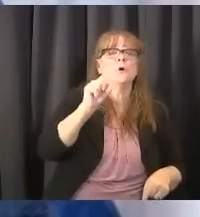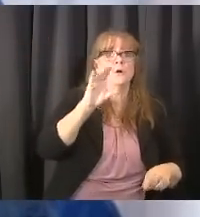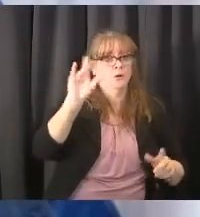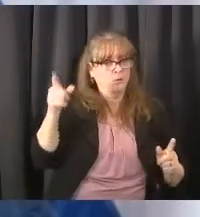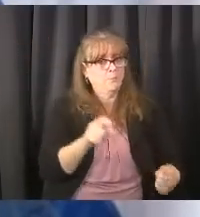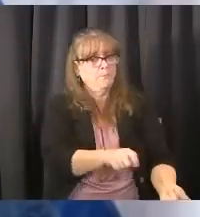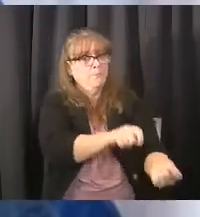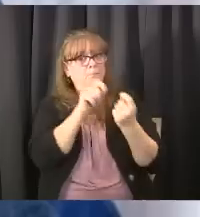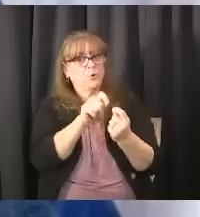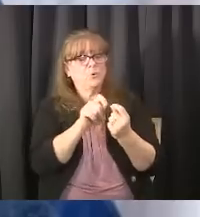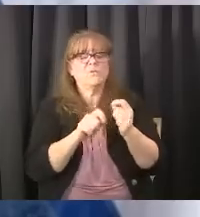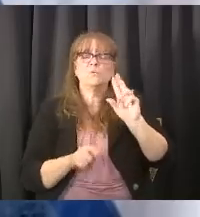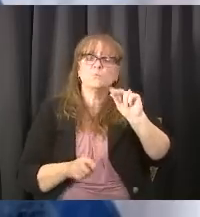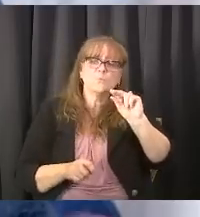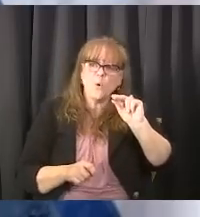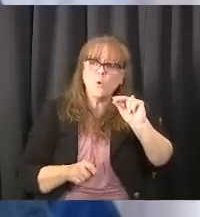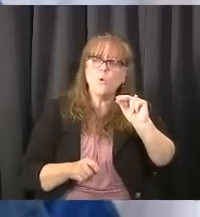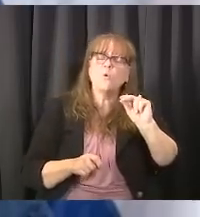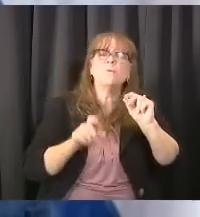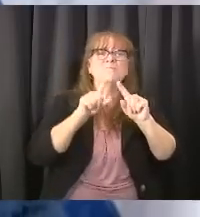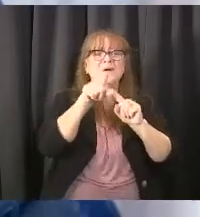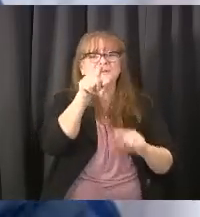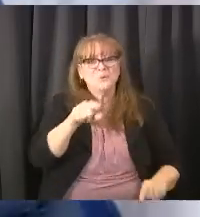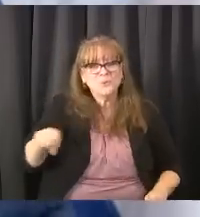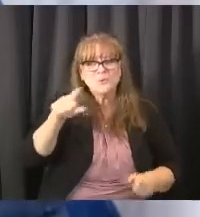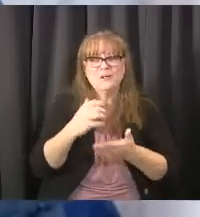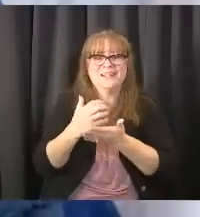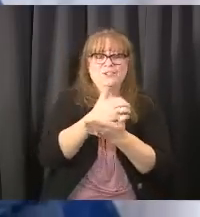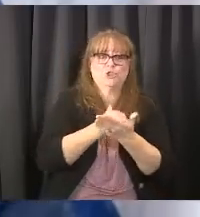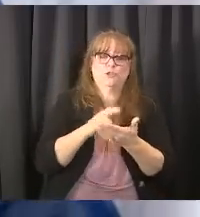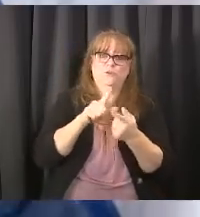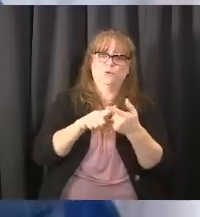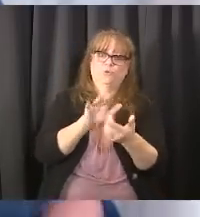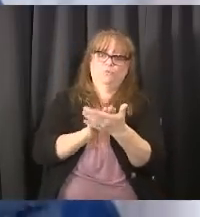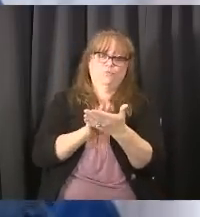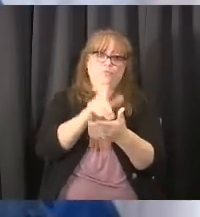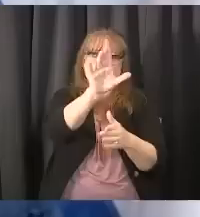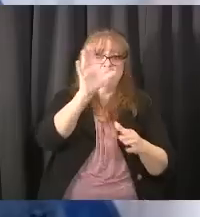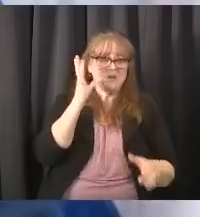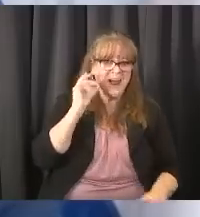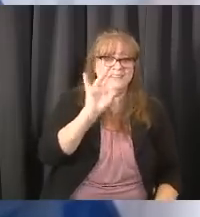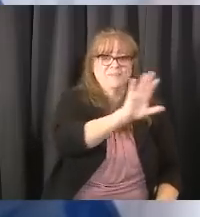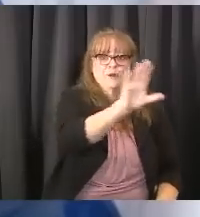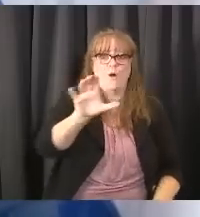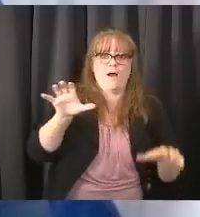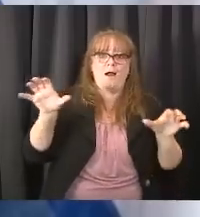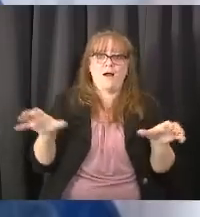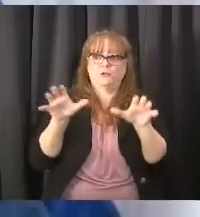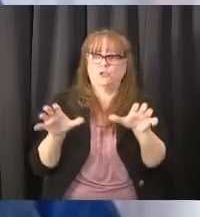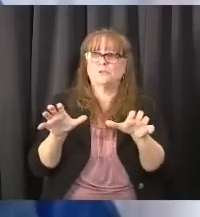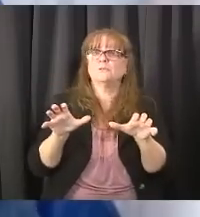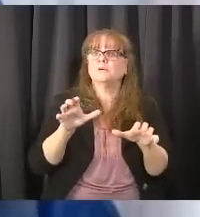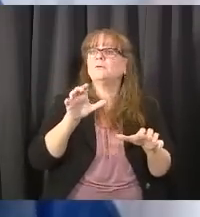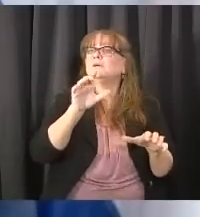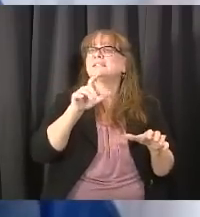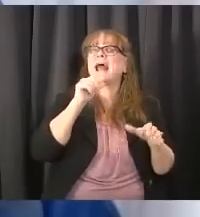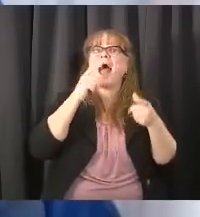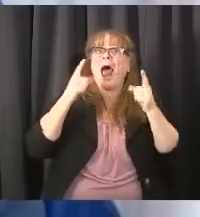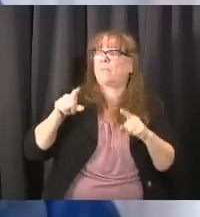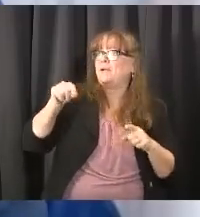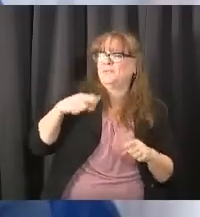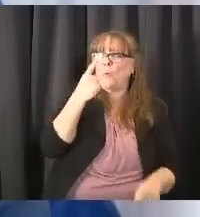much of what has needed to be done is not a matter of a city taking an action or a county or the state. It's just individuals making the right choices in their own